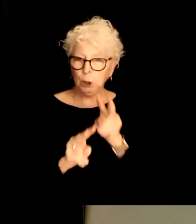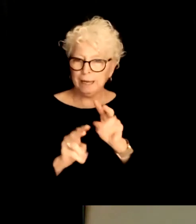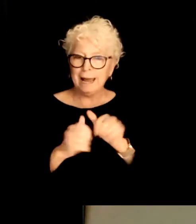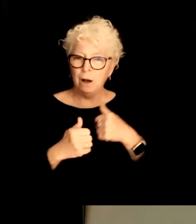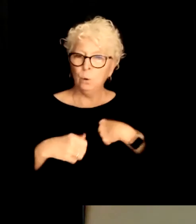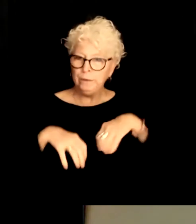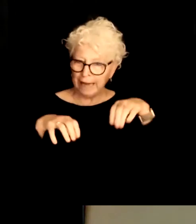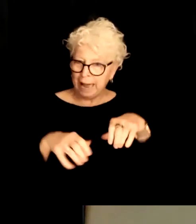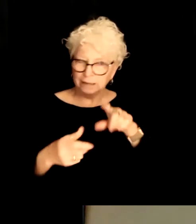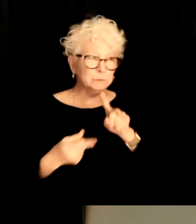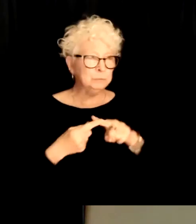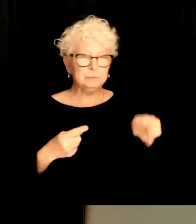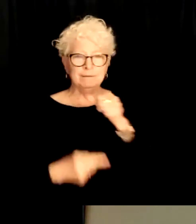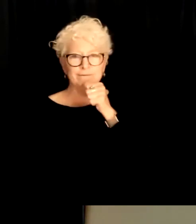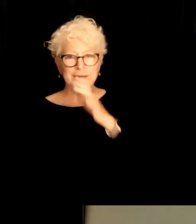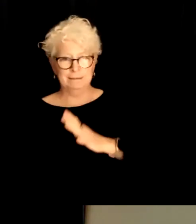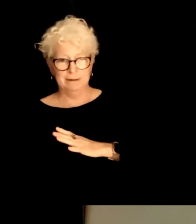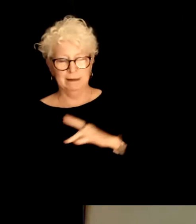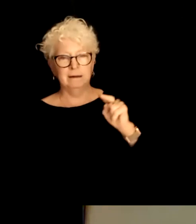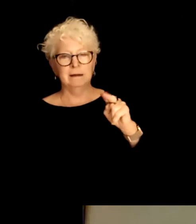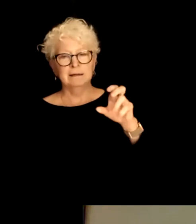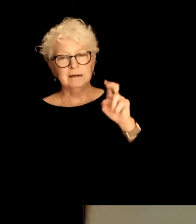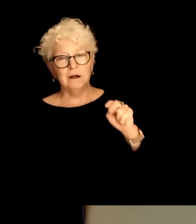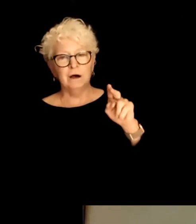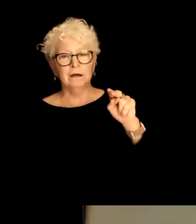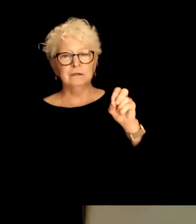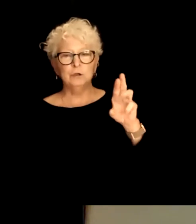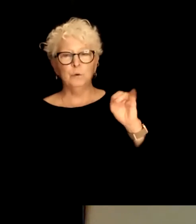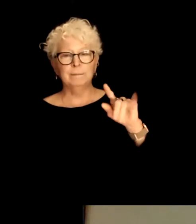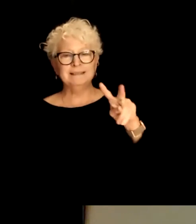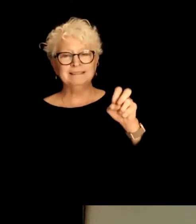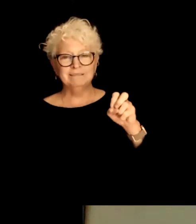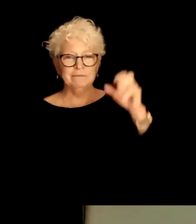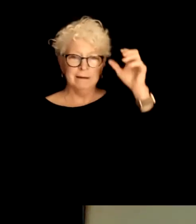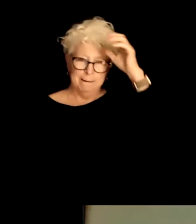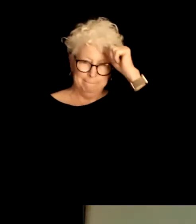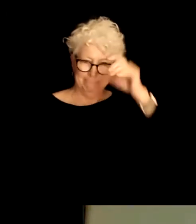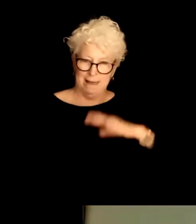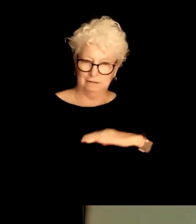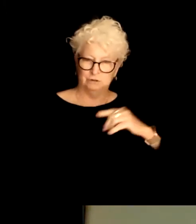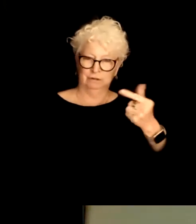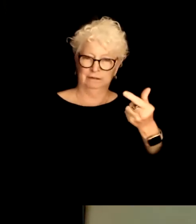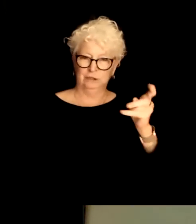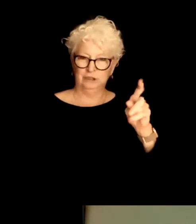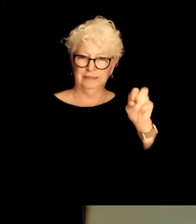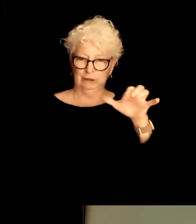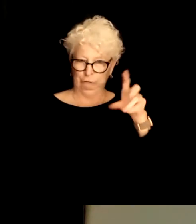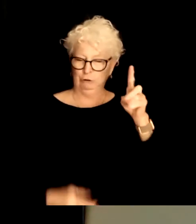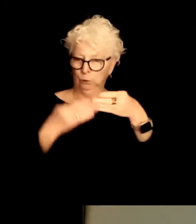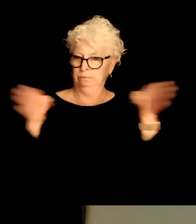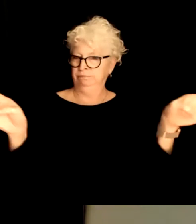and here I mean non-normatively masculine gendered, so women is quite broad in my story here,